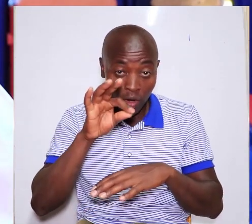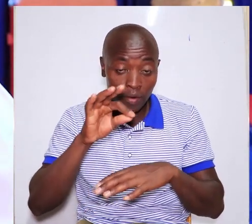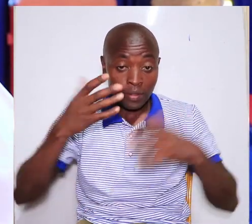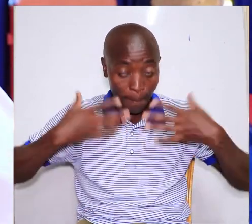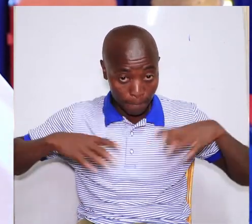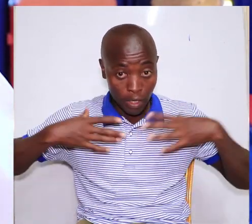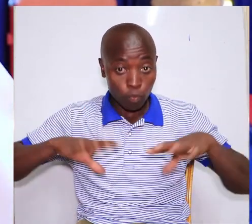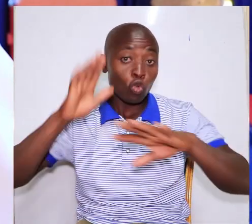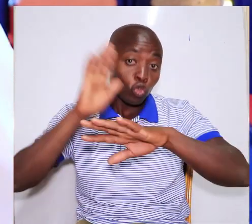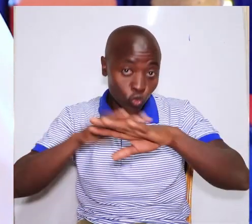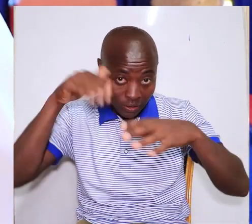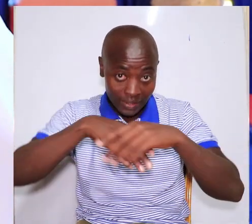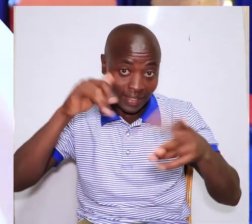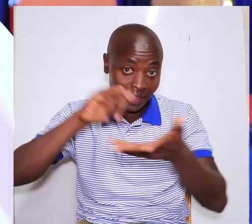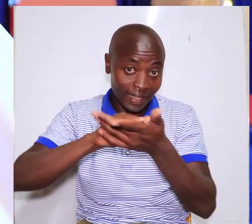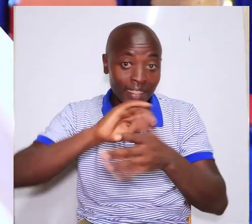righteous people in it."